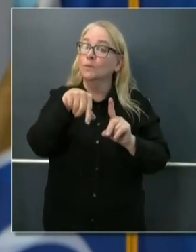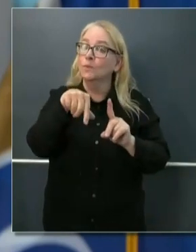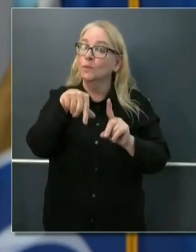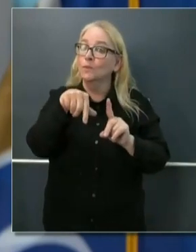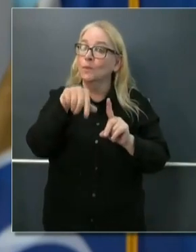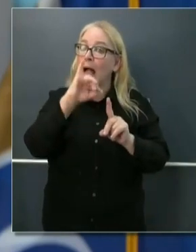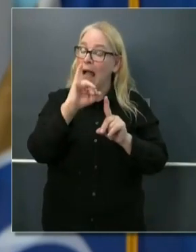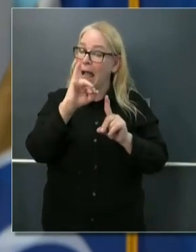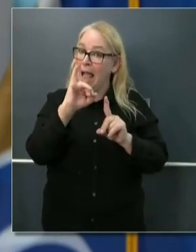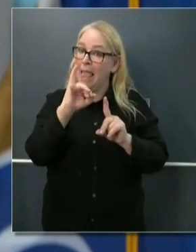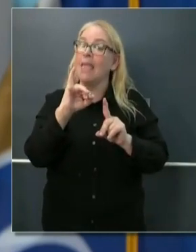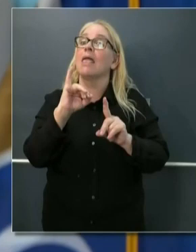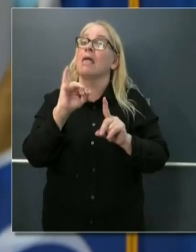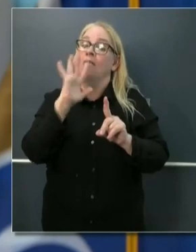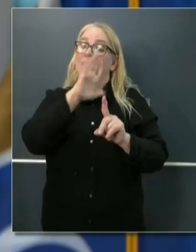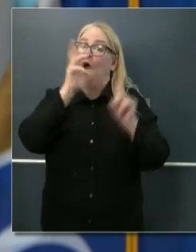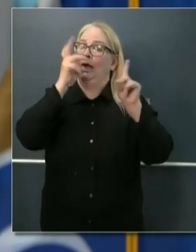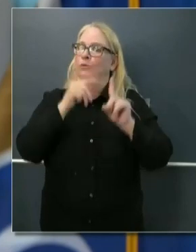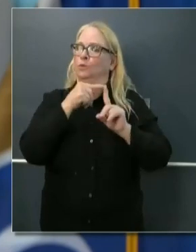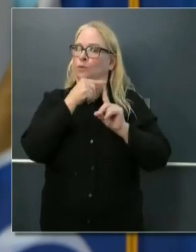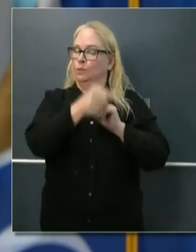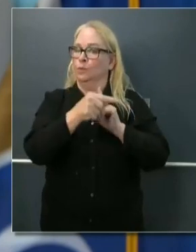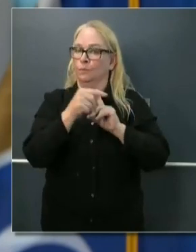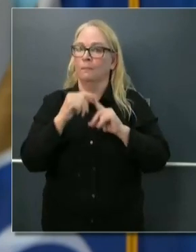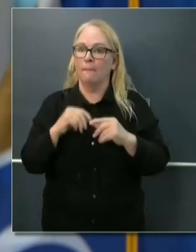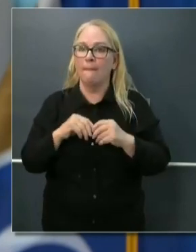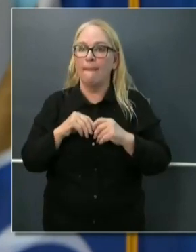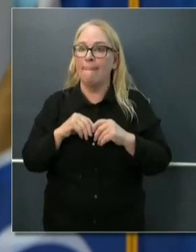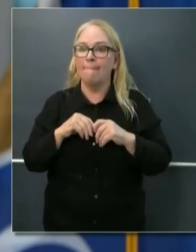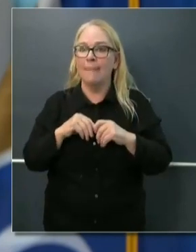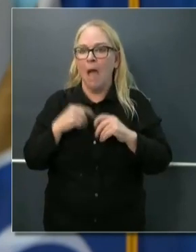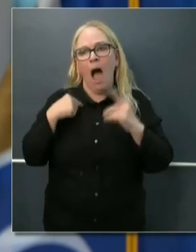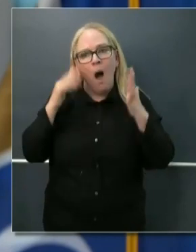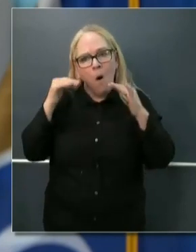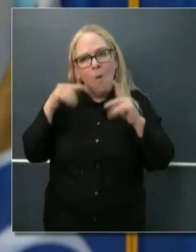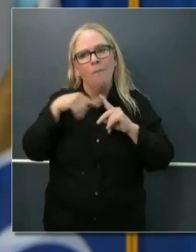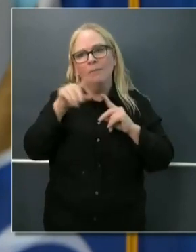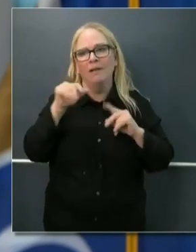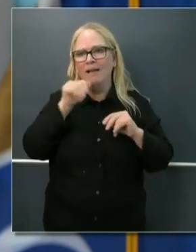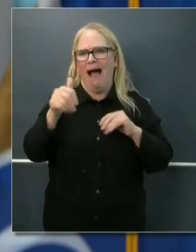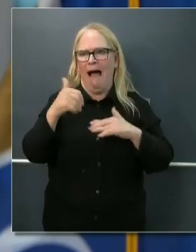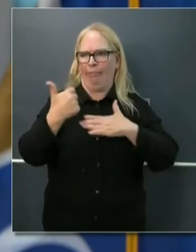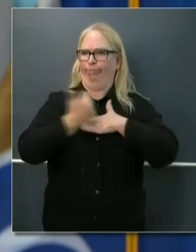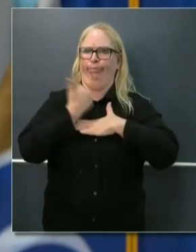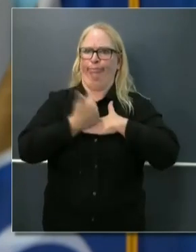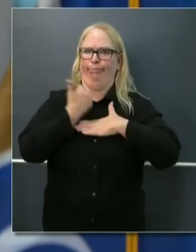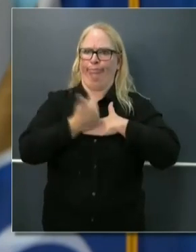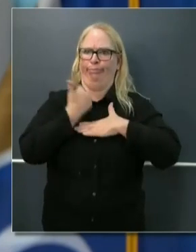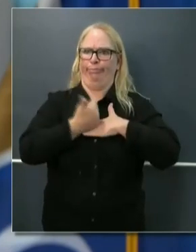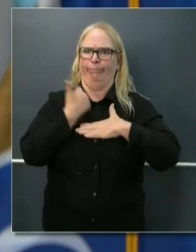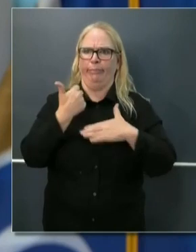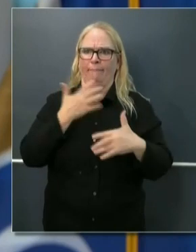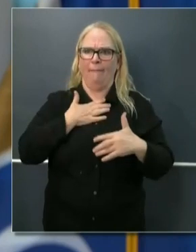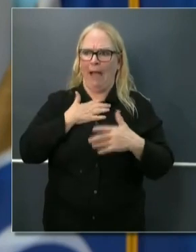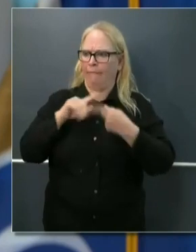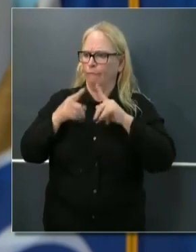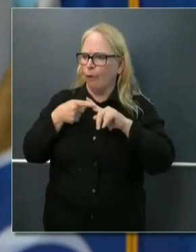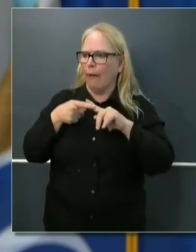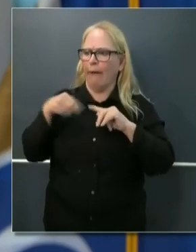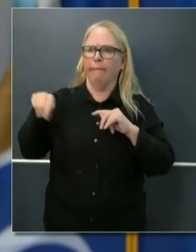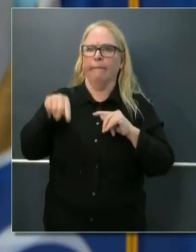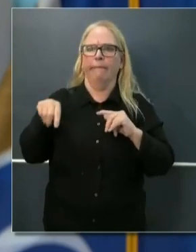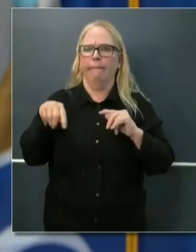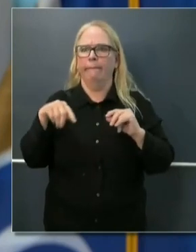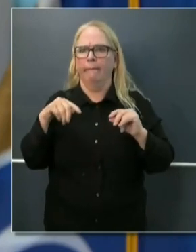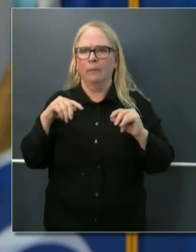very important to me. I, for the life of me, I hope people aren't accusing even my friends in the legislature not